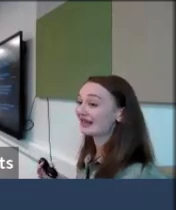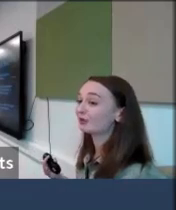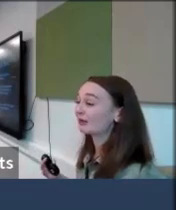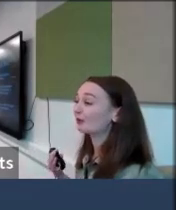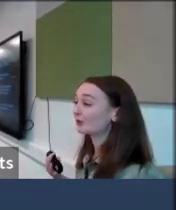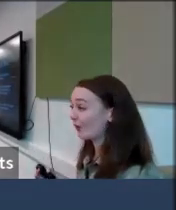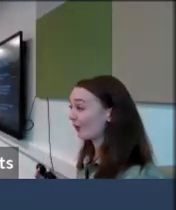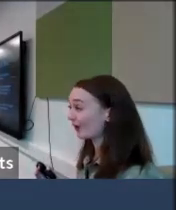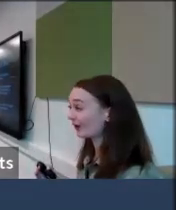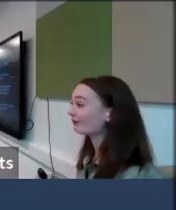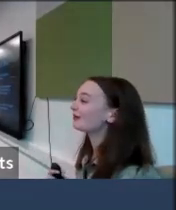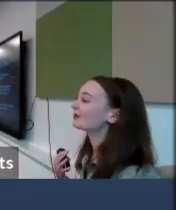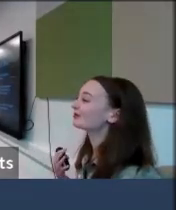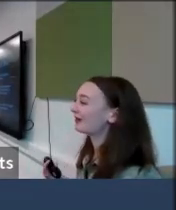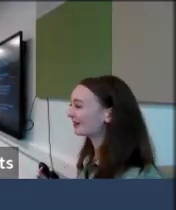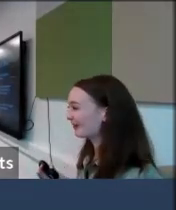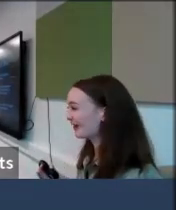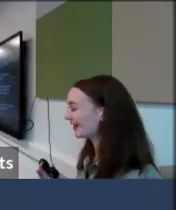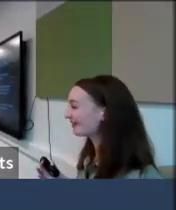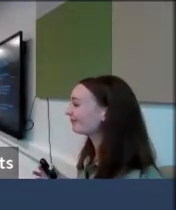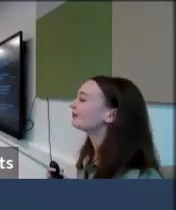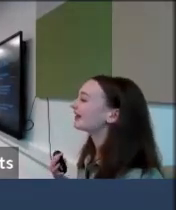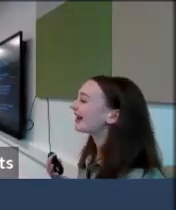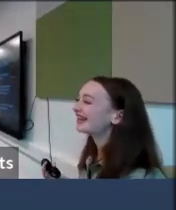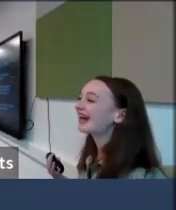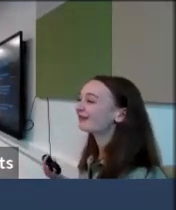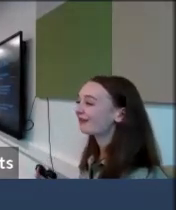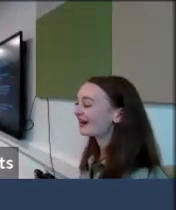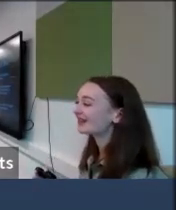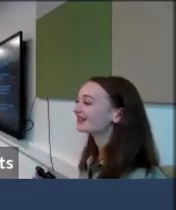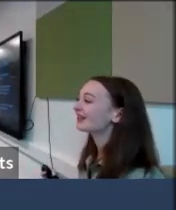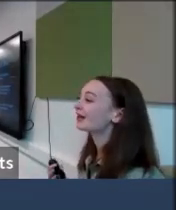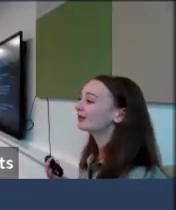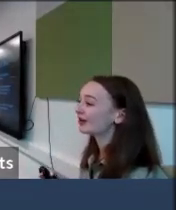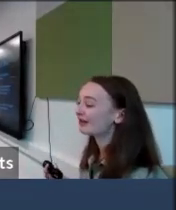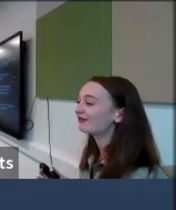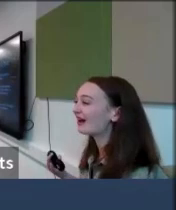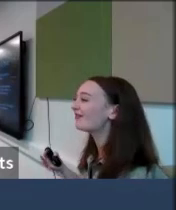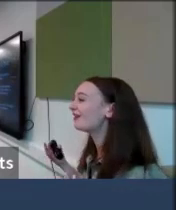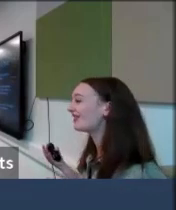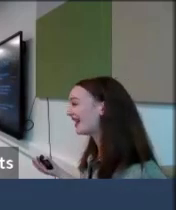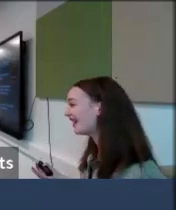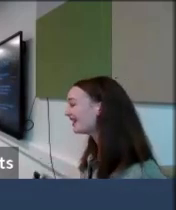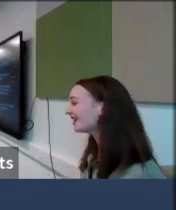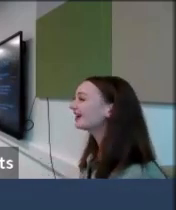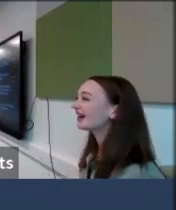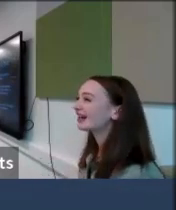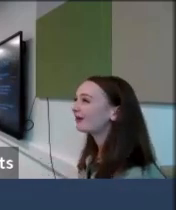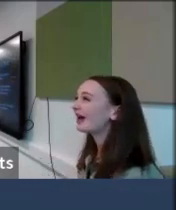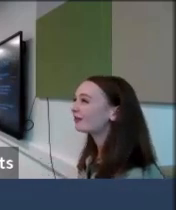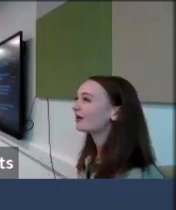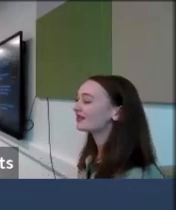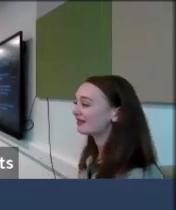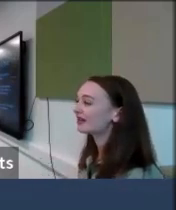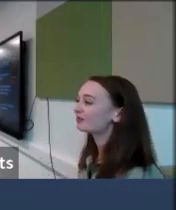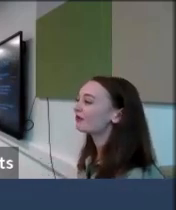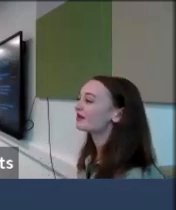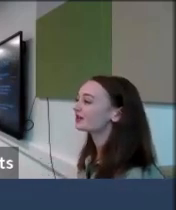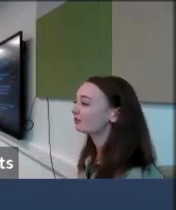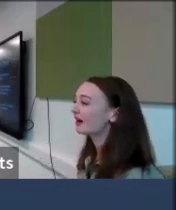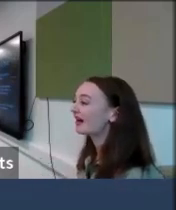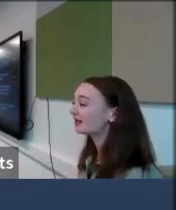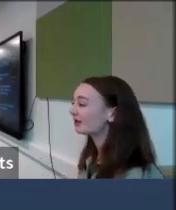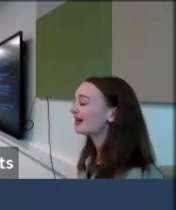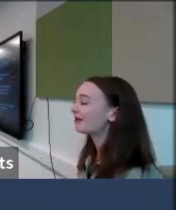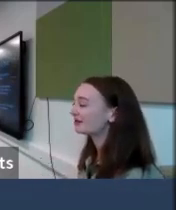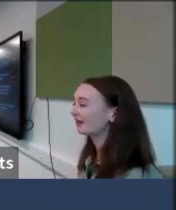also, disabled people talk. We will spread the word. We will likely have friends who are looking for that very thing. And if we have a positive